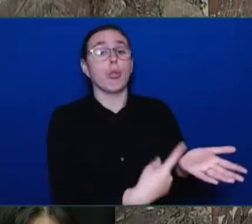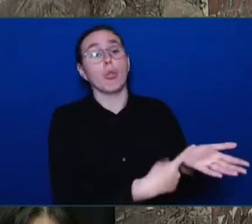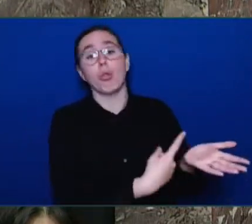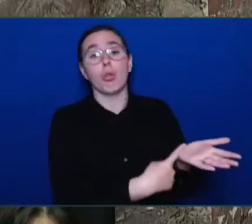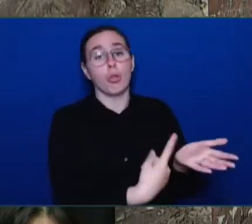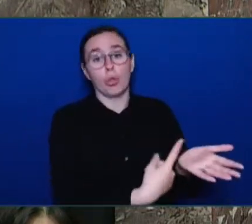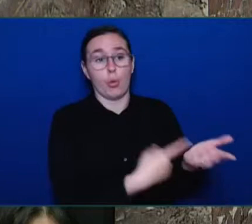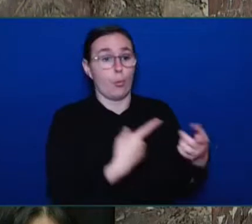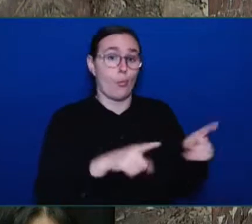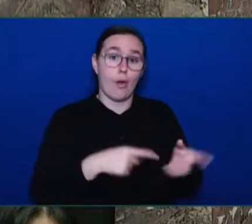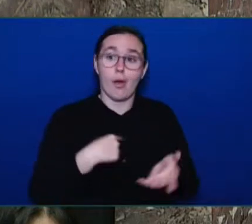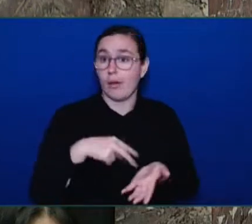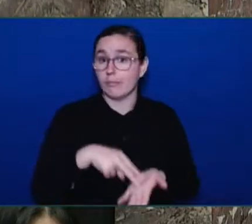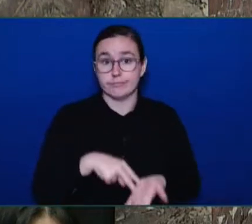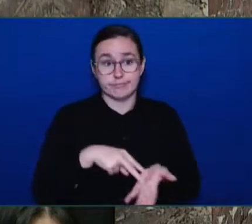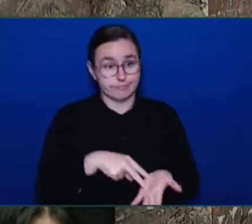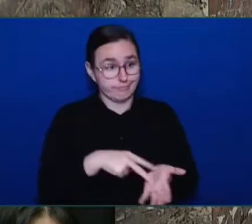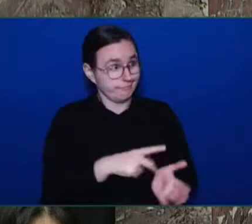Thank you, Honourable Speaker.